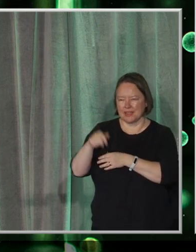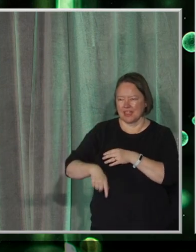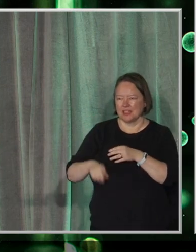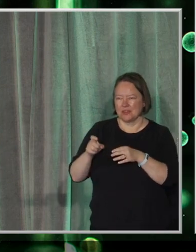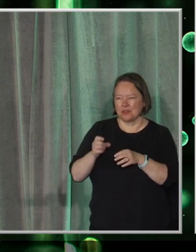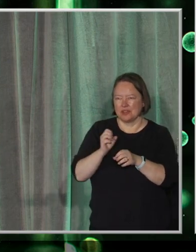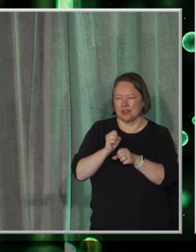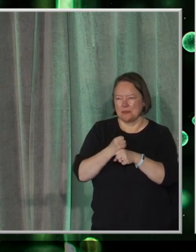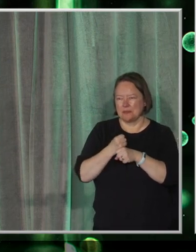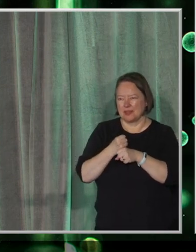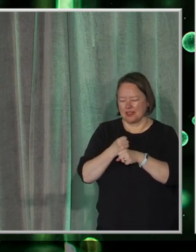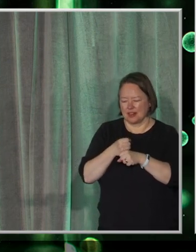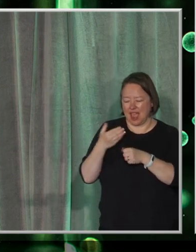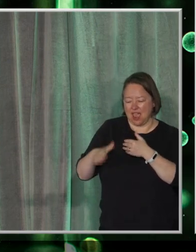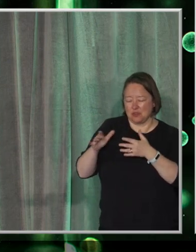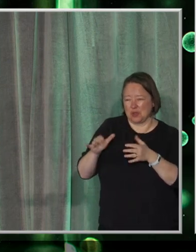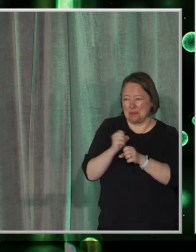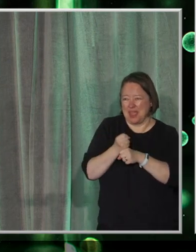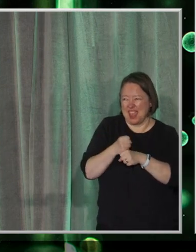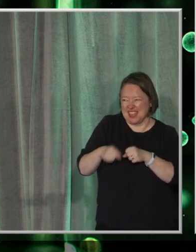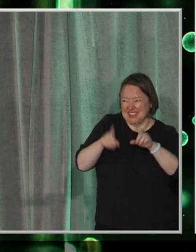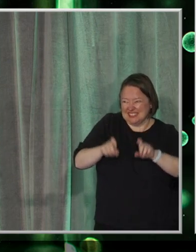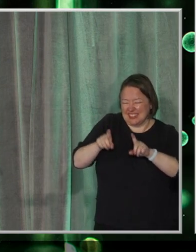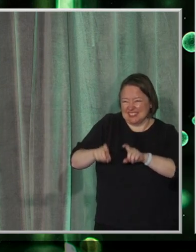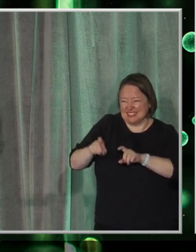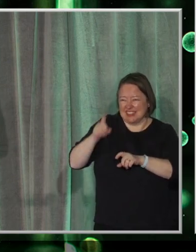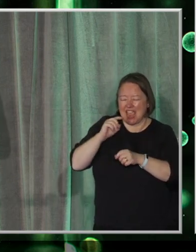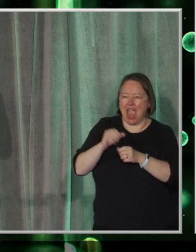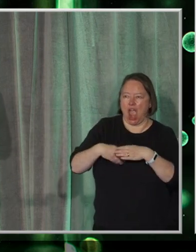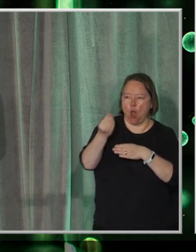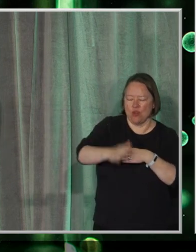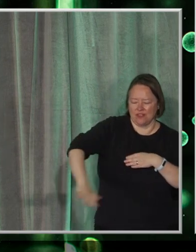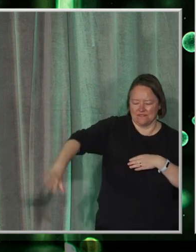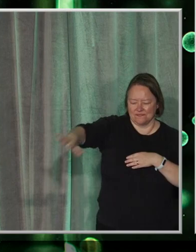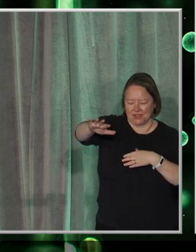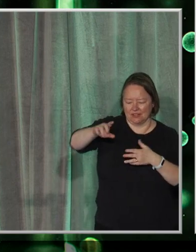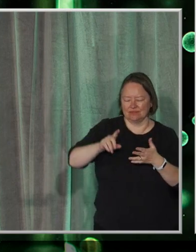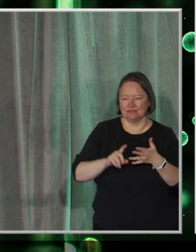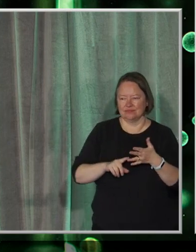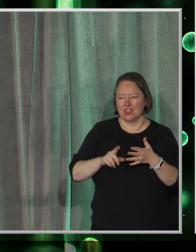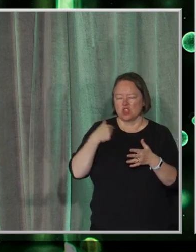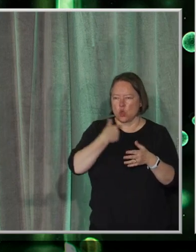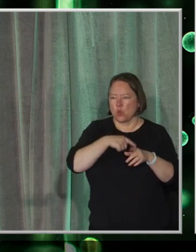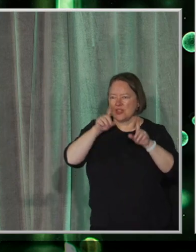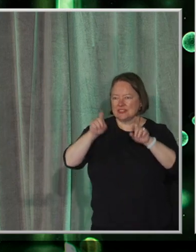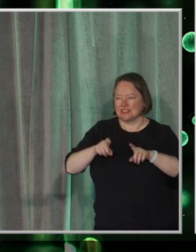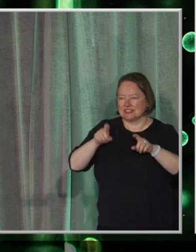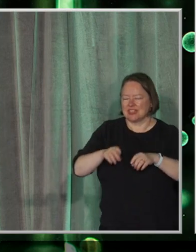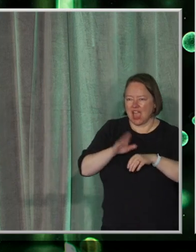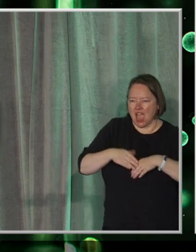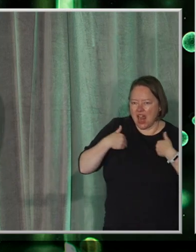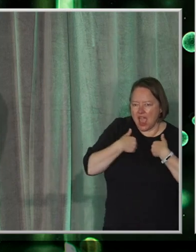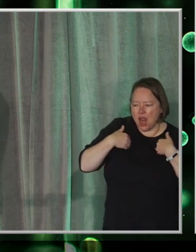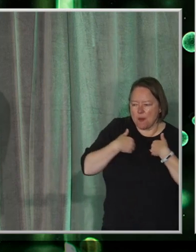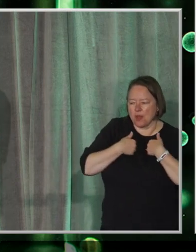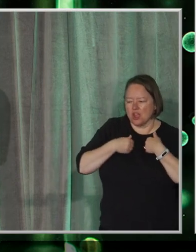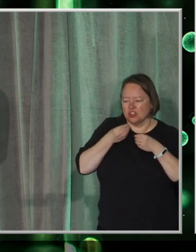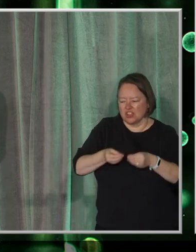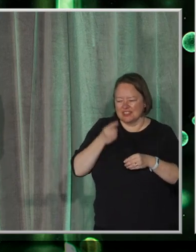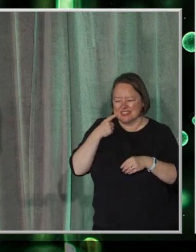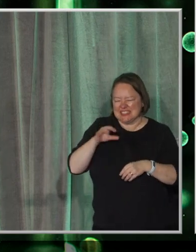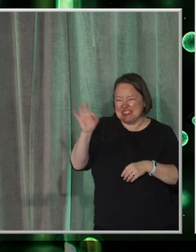formulation of our feeds. Then after, we did the prototype testing on the field. Because we're doing animal feed, we tested it on the animals. We tested it on